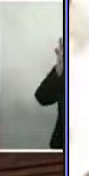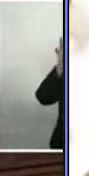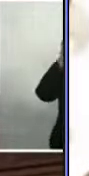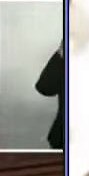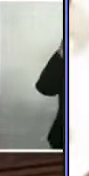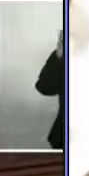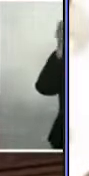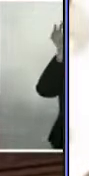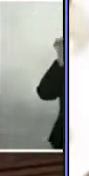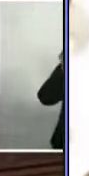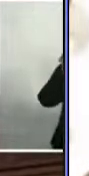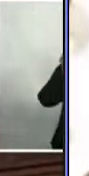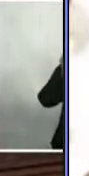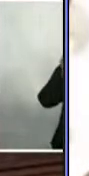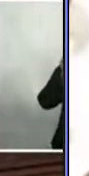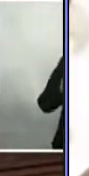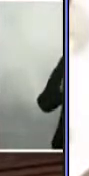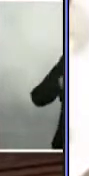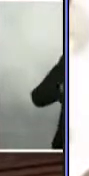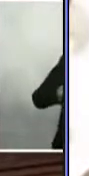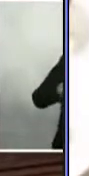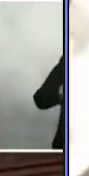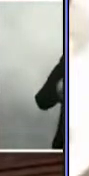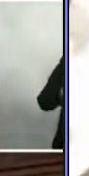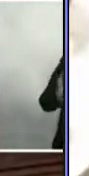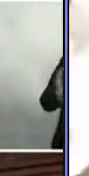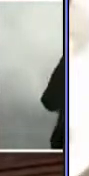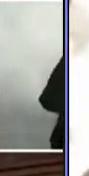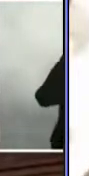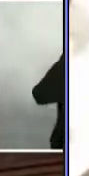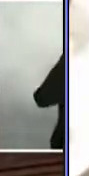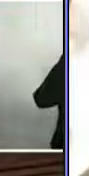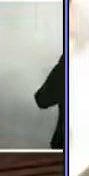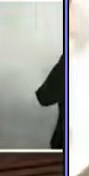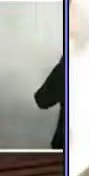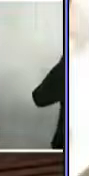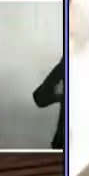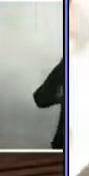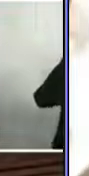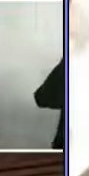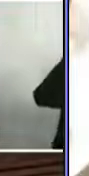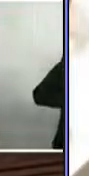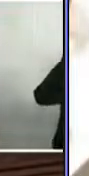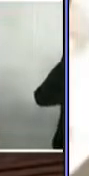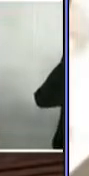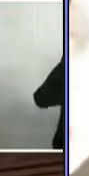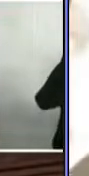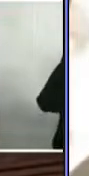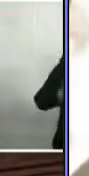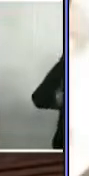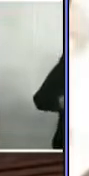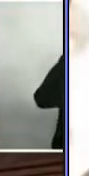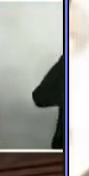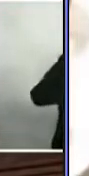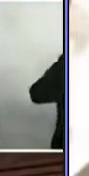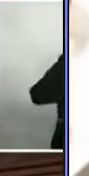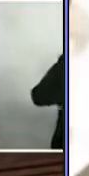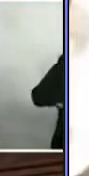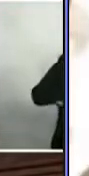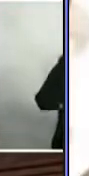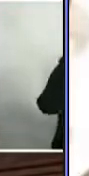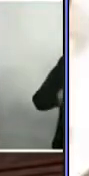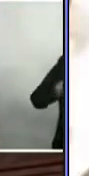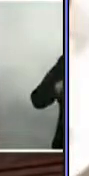to improve governance in the province because we are all KwaZulu-Natal. And as such, we need to work together to make